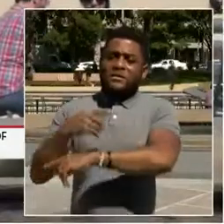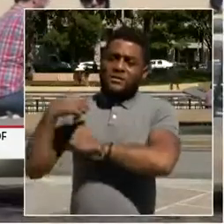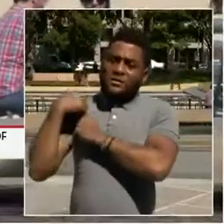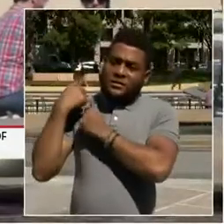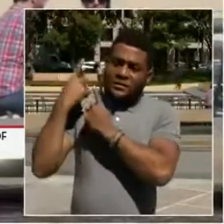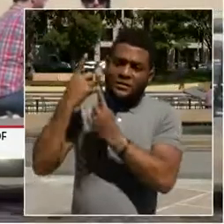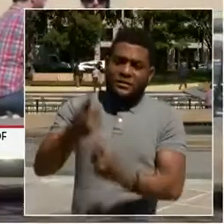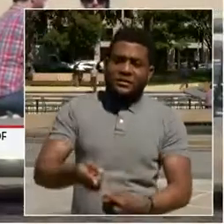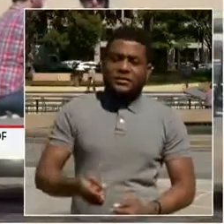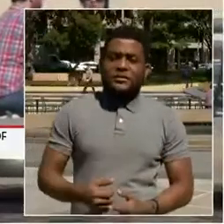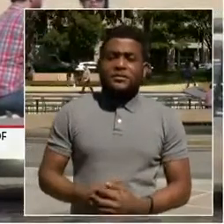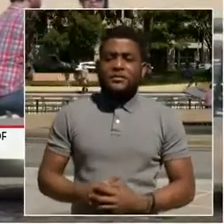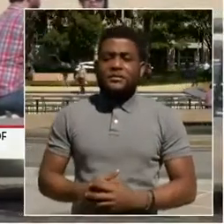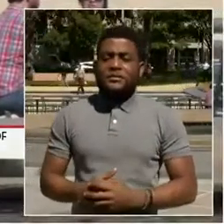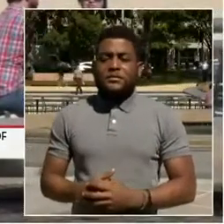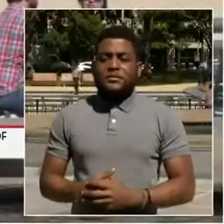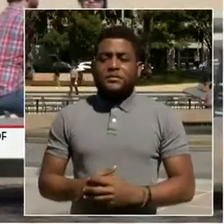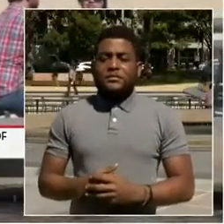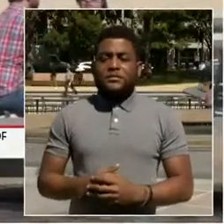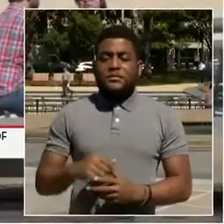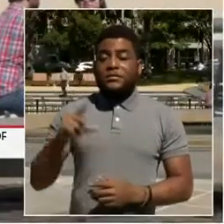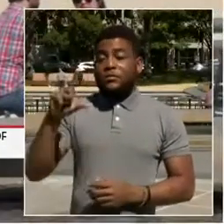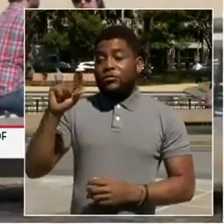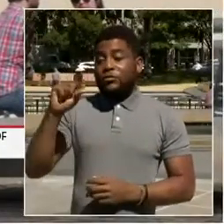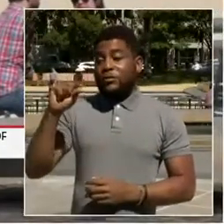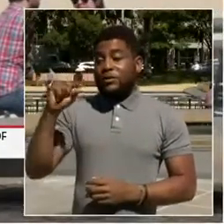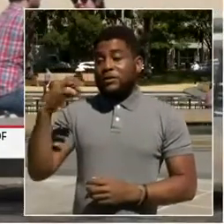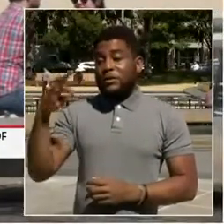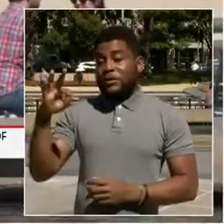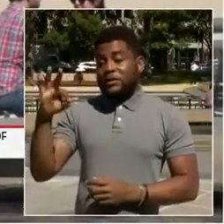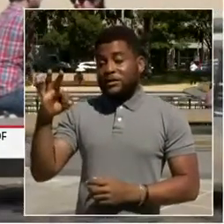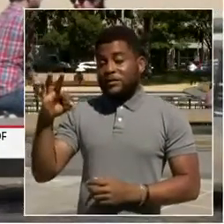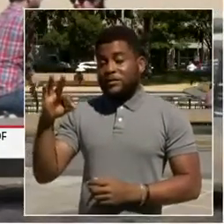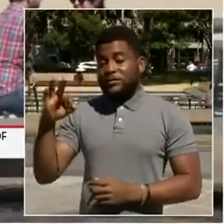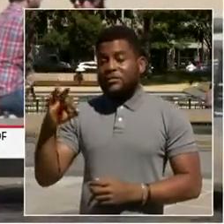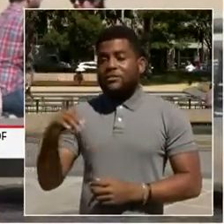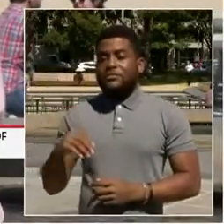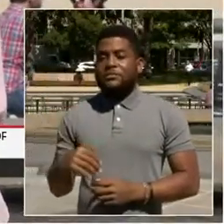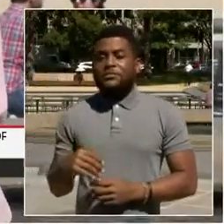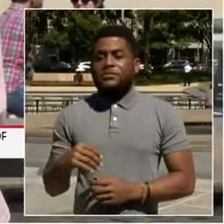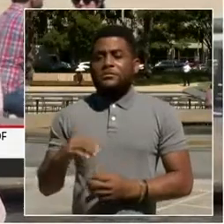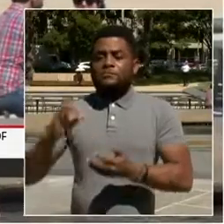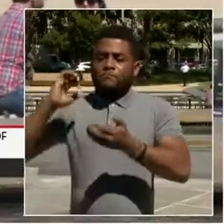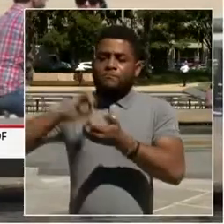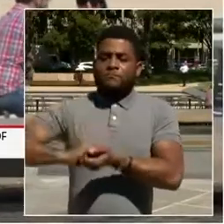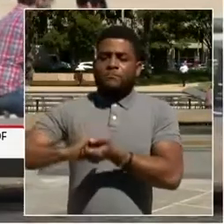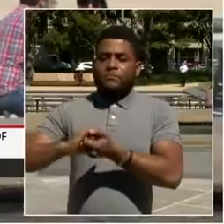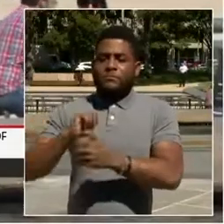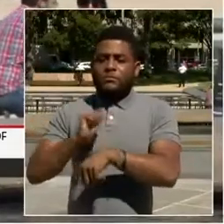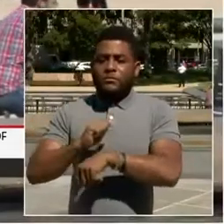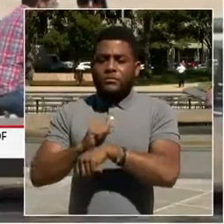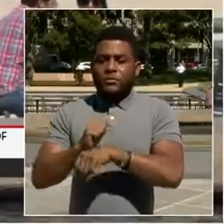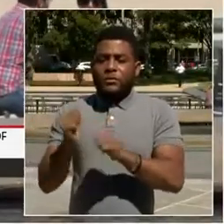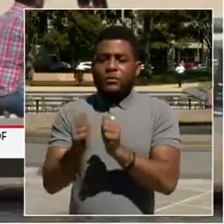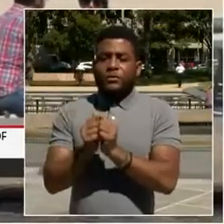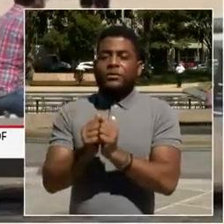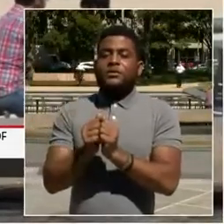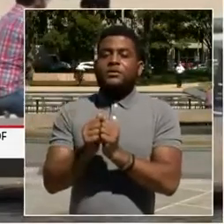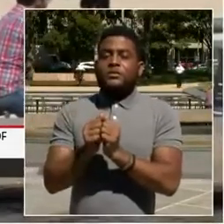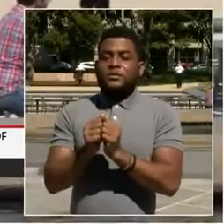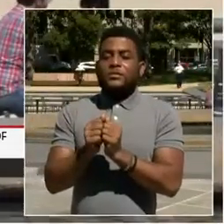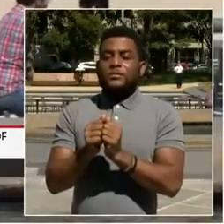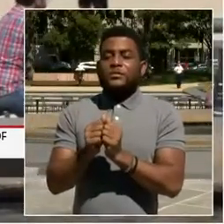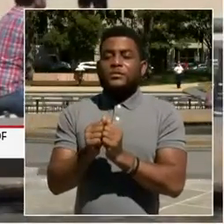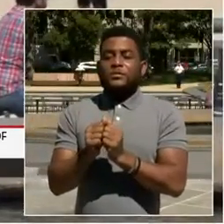in 2019, working together with Senator Lisa